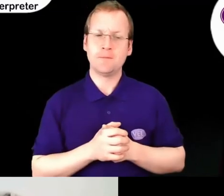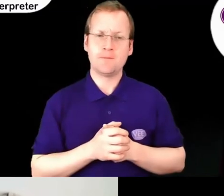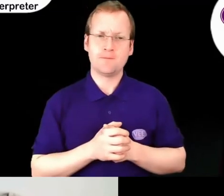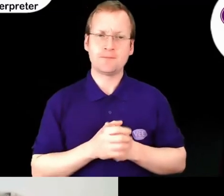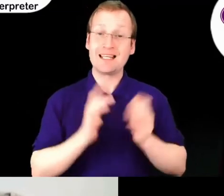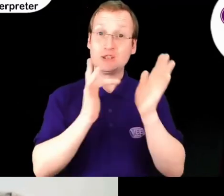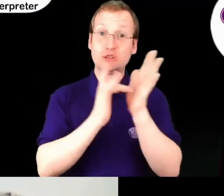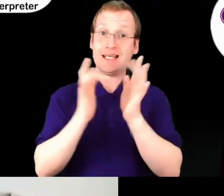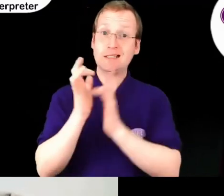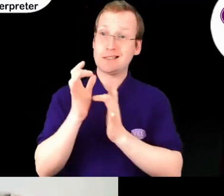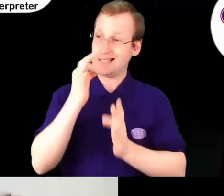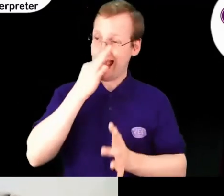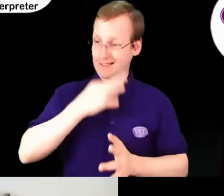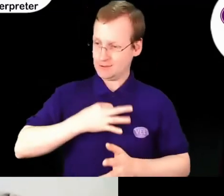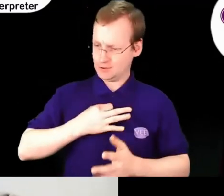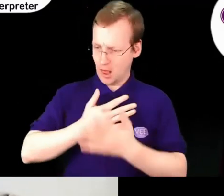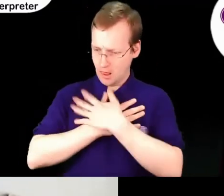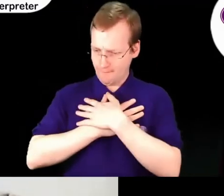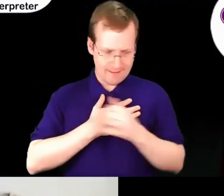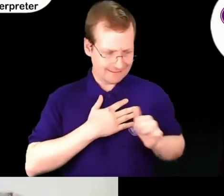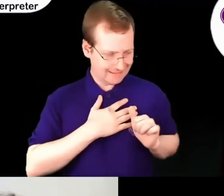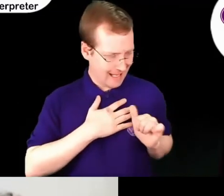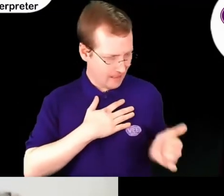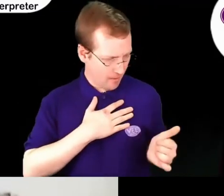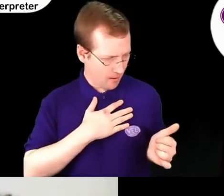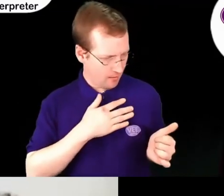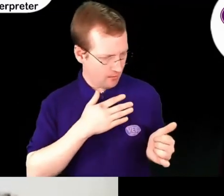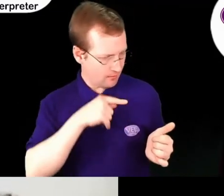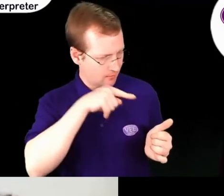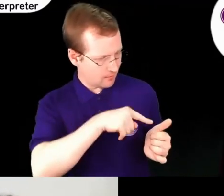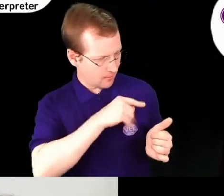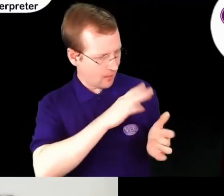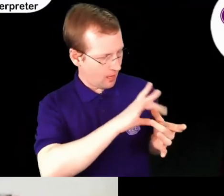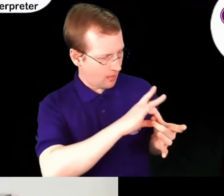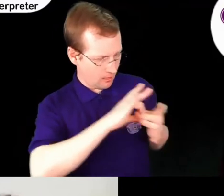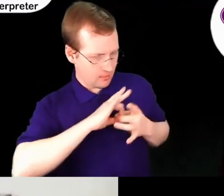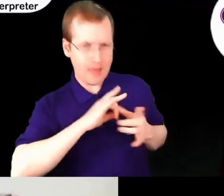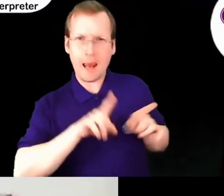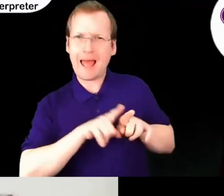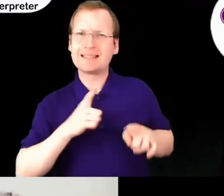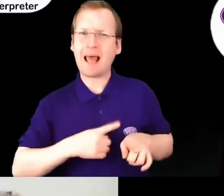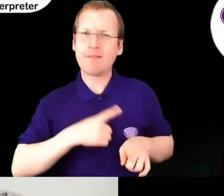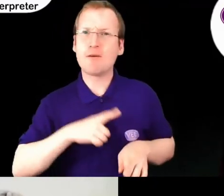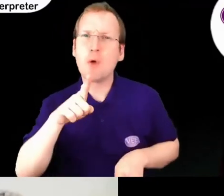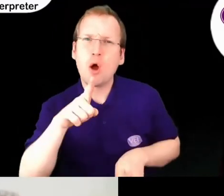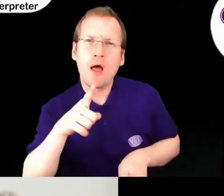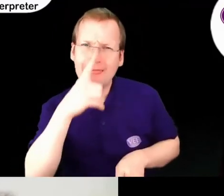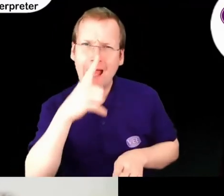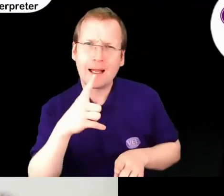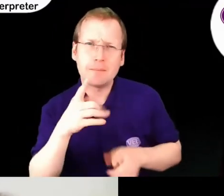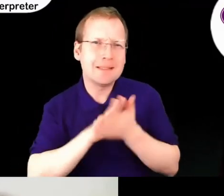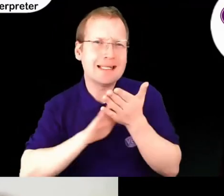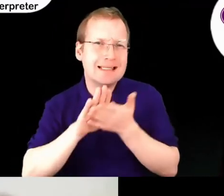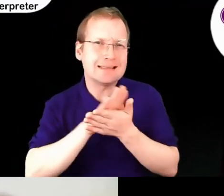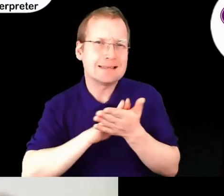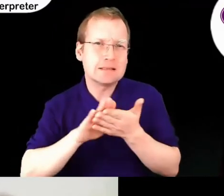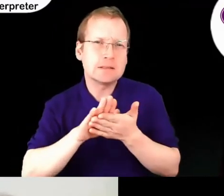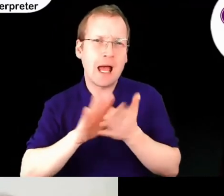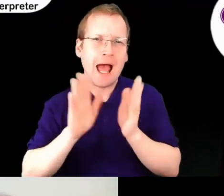Jesus asks us to love our neighbor as ourselves, which means that love of the neighbor is to some extent predicated on the love of the